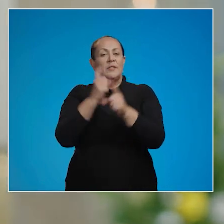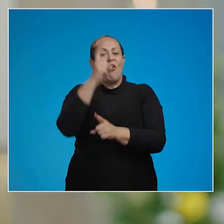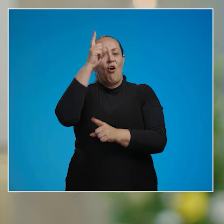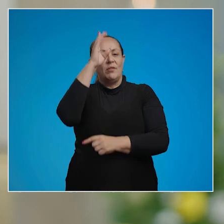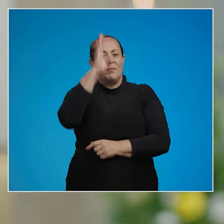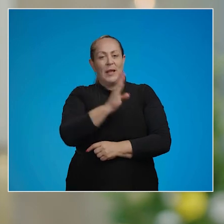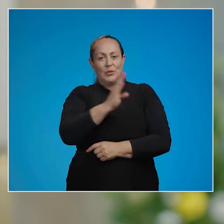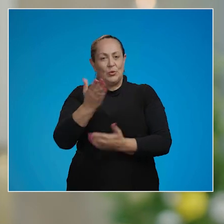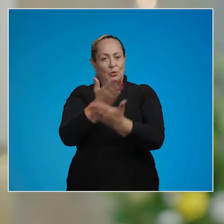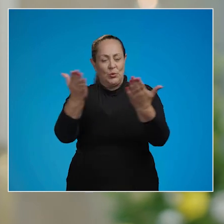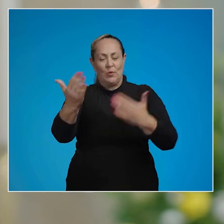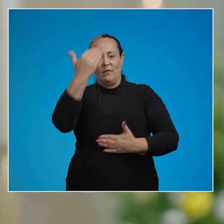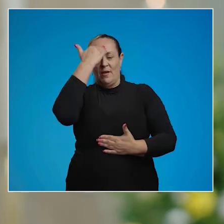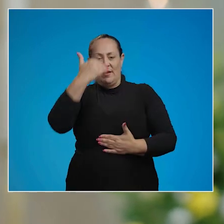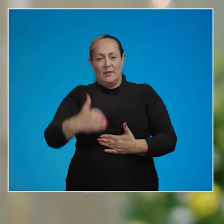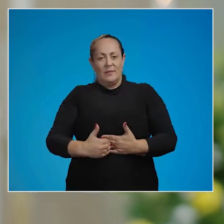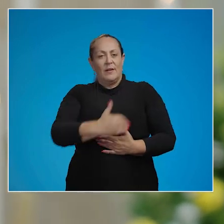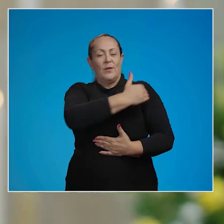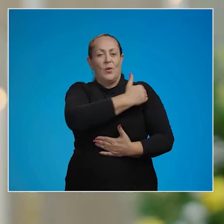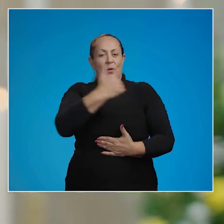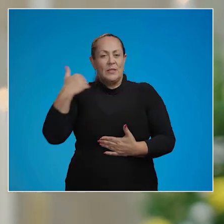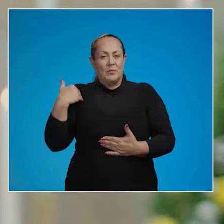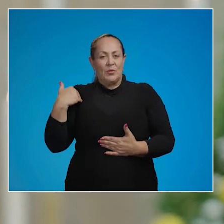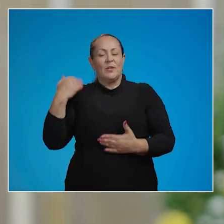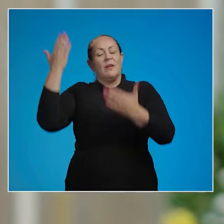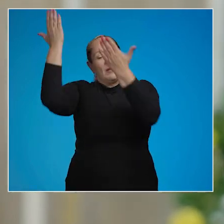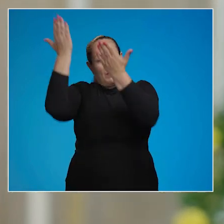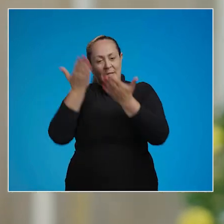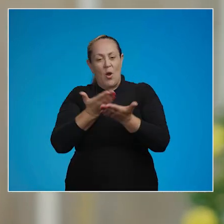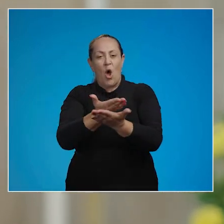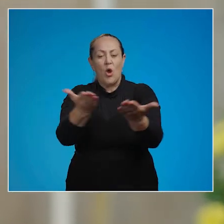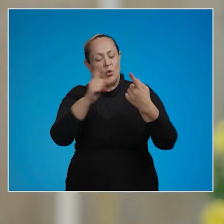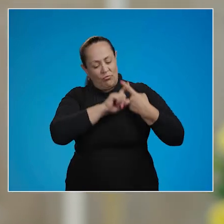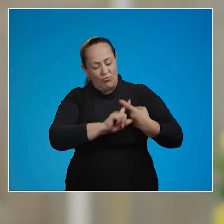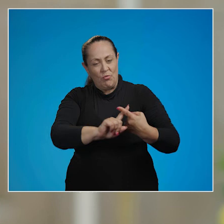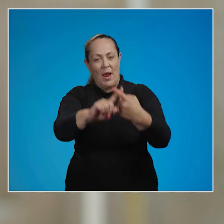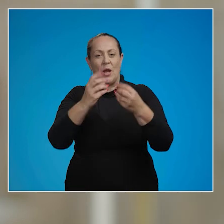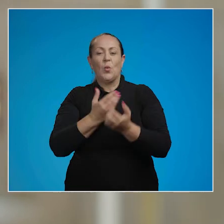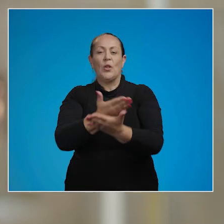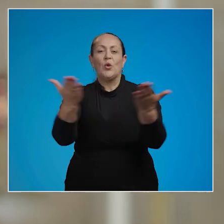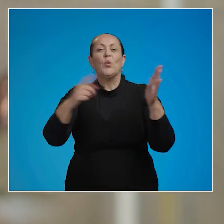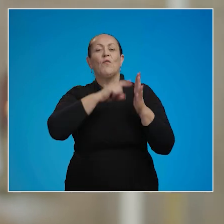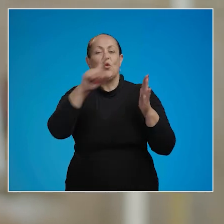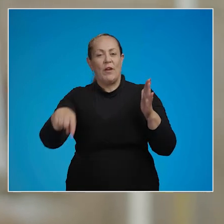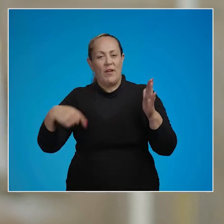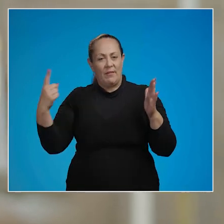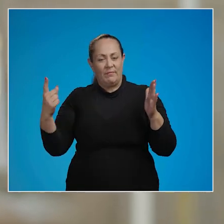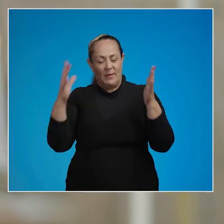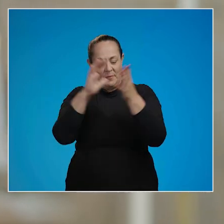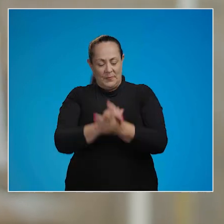The Father and the Son And the Holy Spirit come down on you And remain with you forever